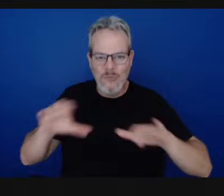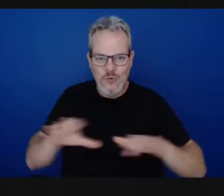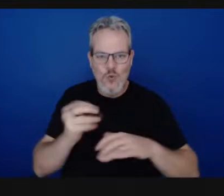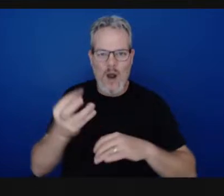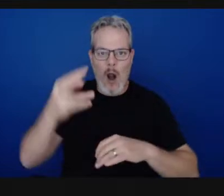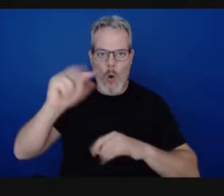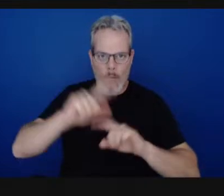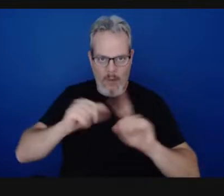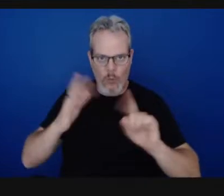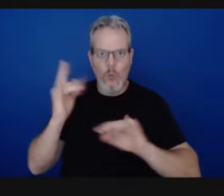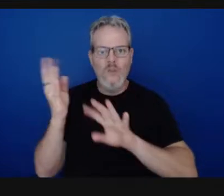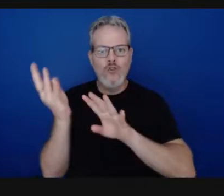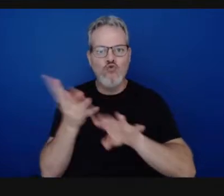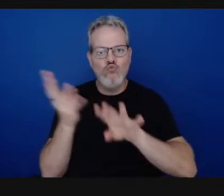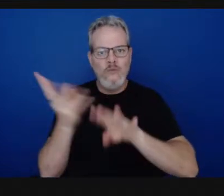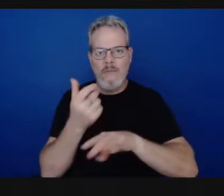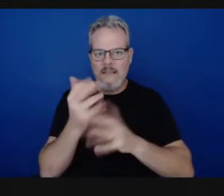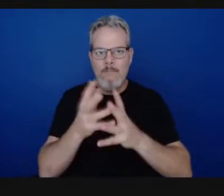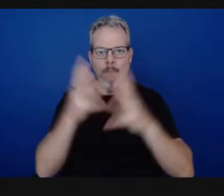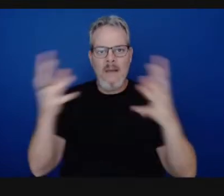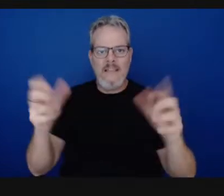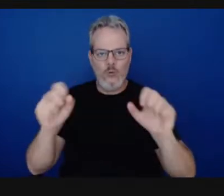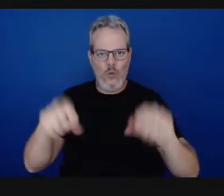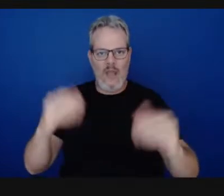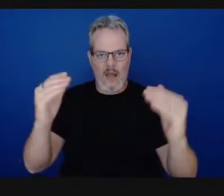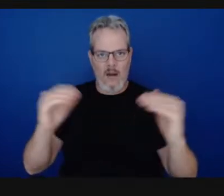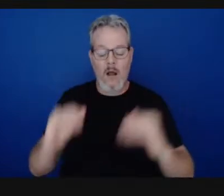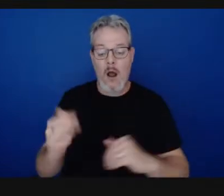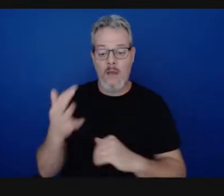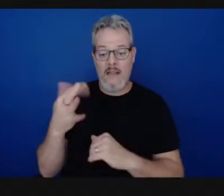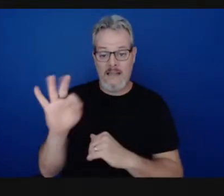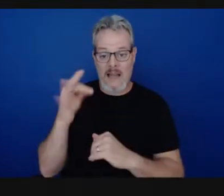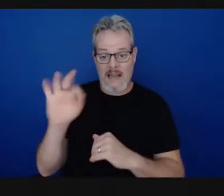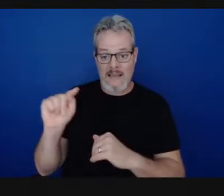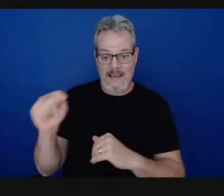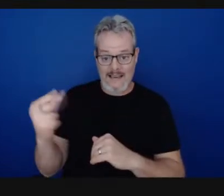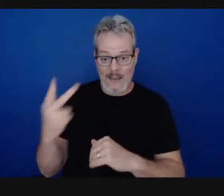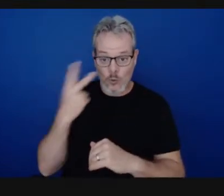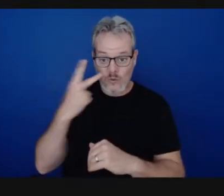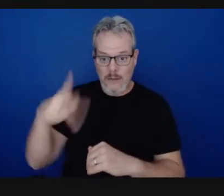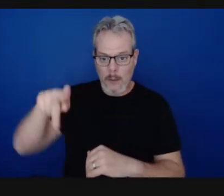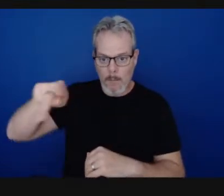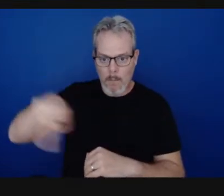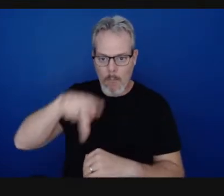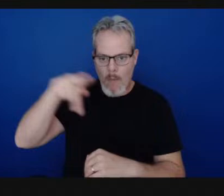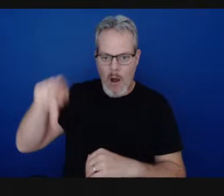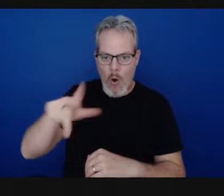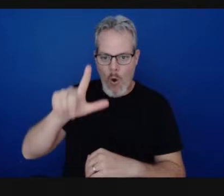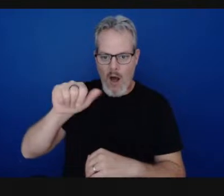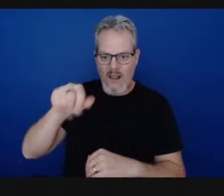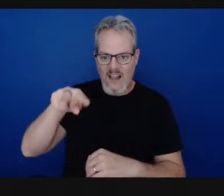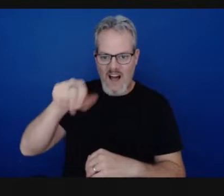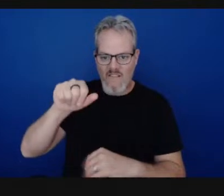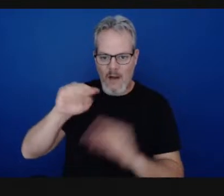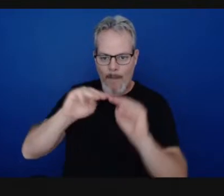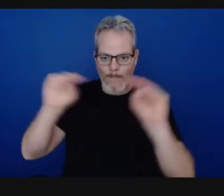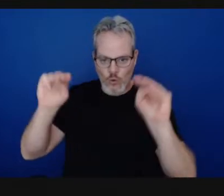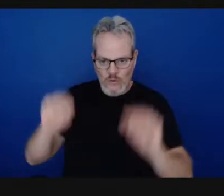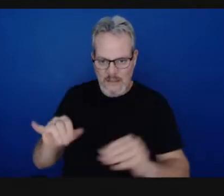as we can. On the 19th, Pahualapa Museum, 3 p.m. That will be Mike